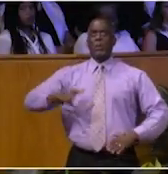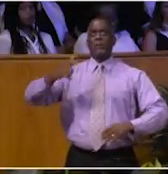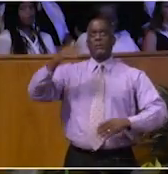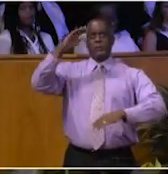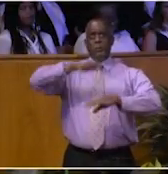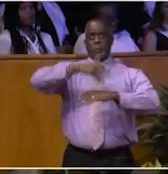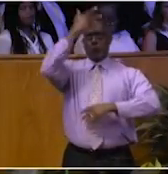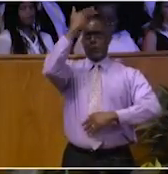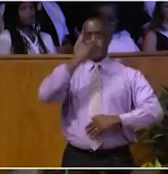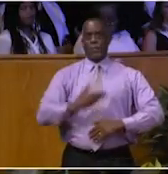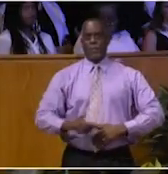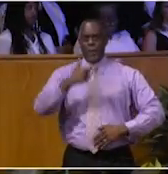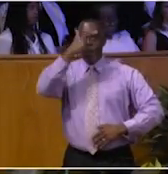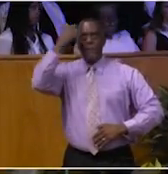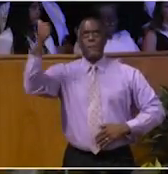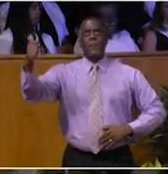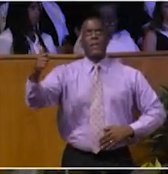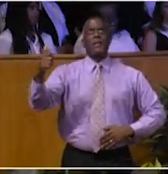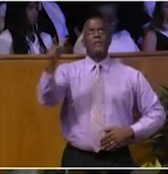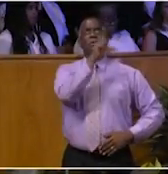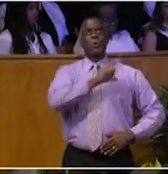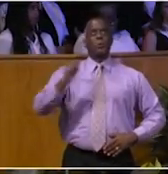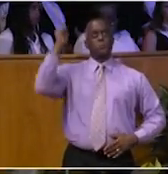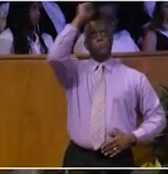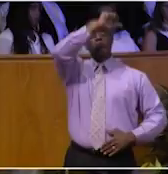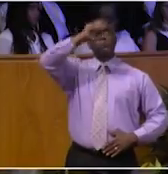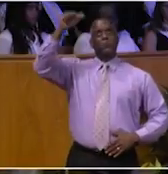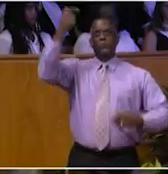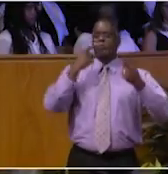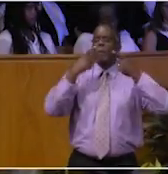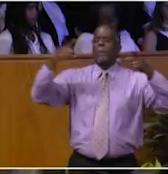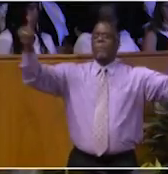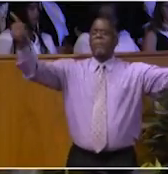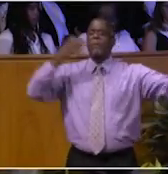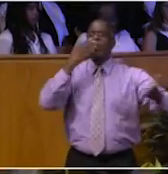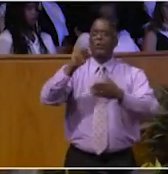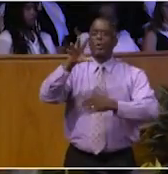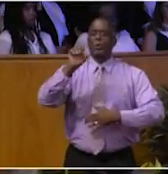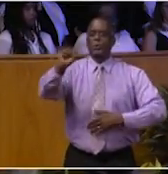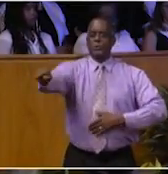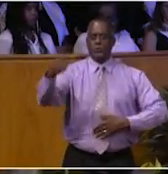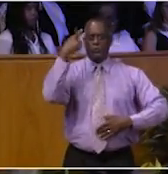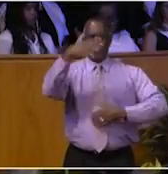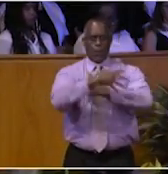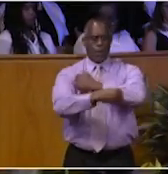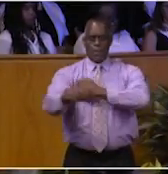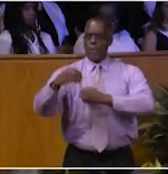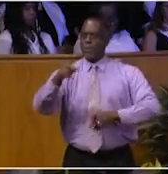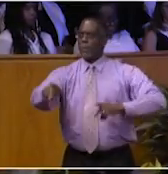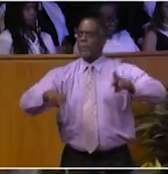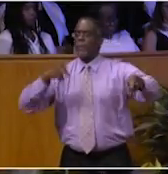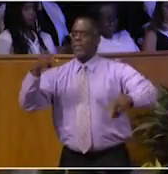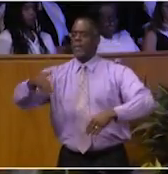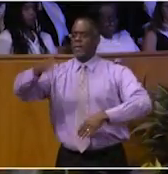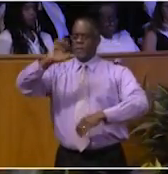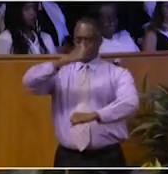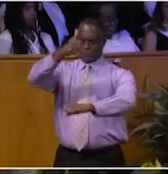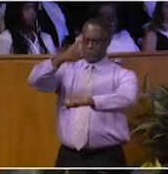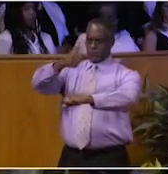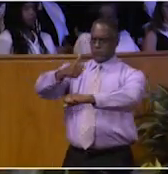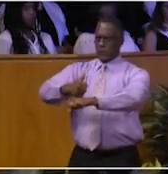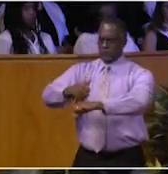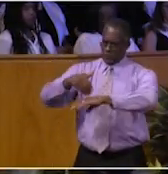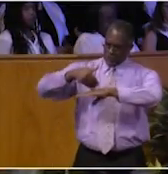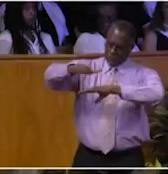me, because he has anointed me to proclaim good news to the poor. He has sent me to